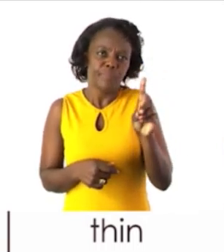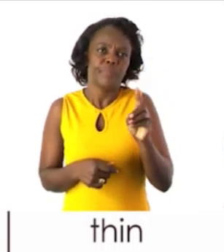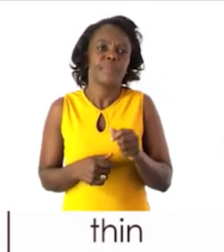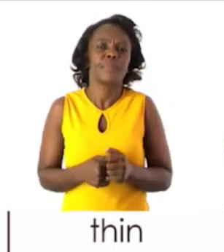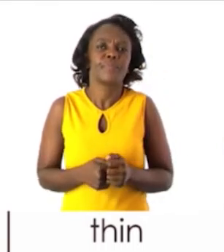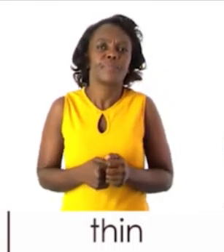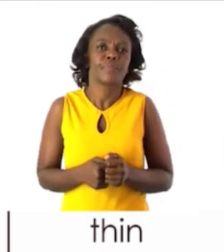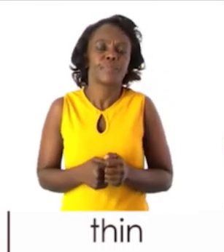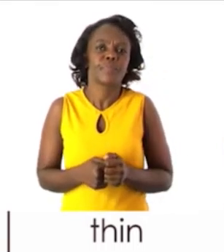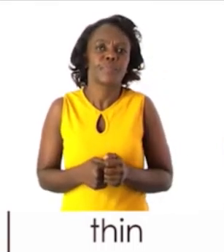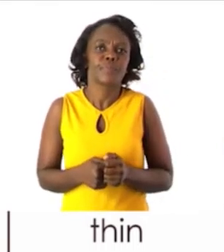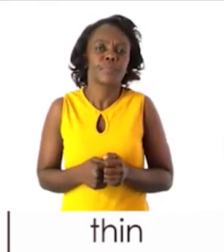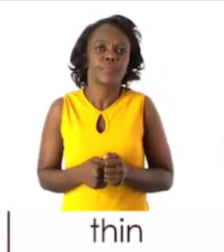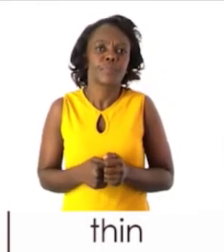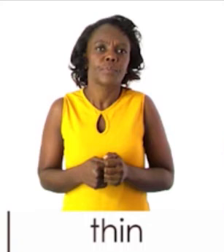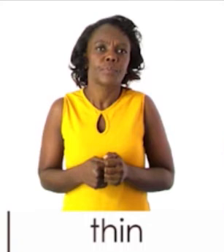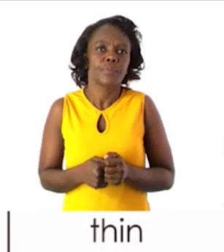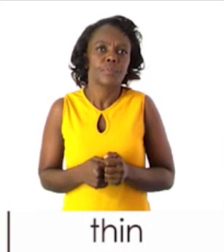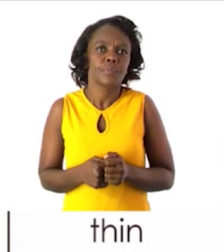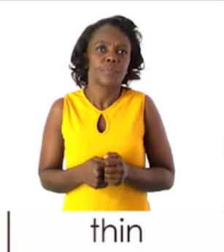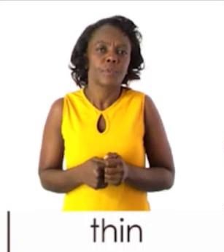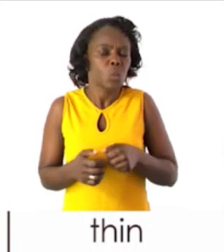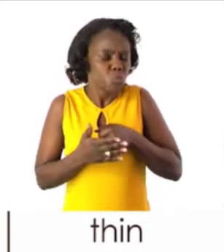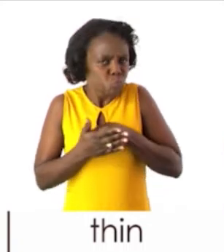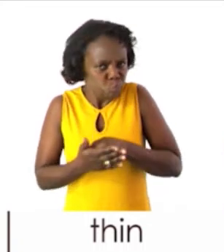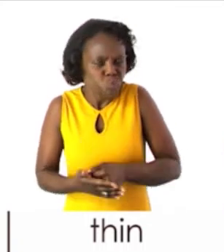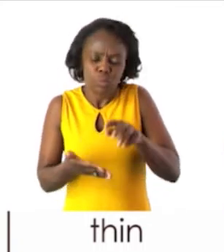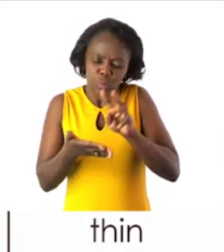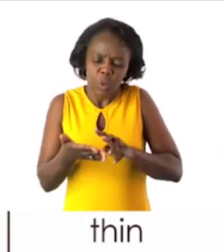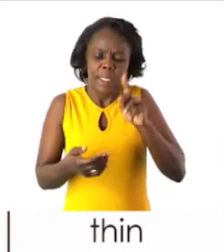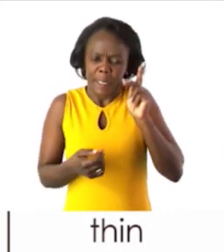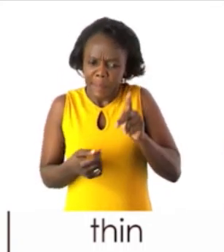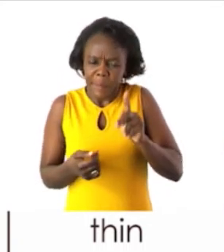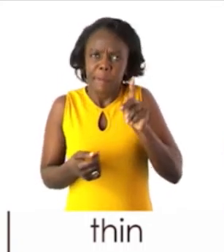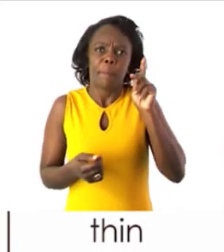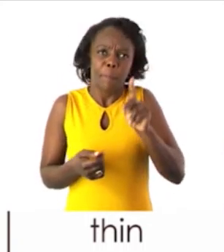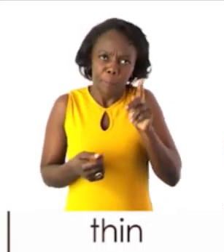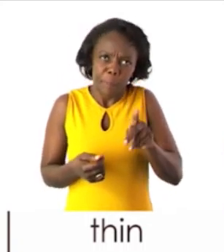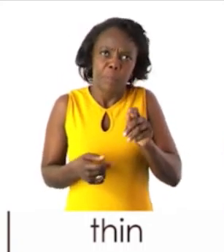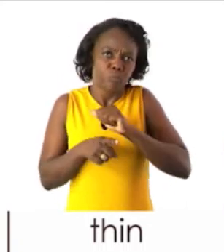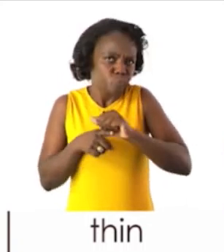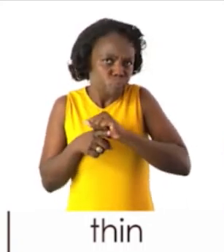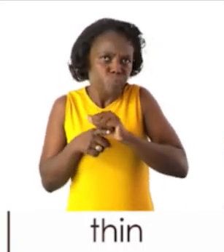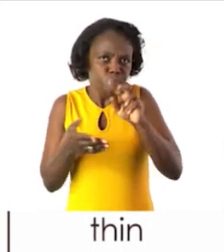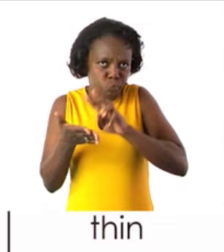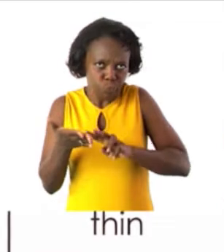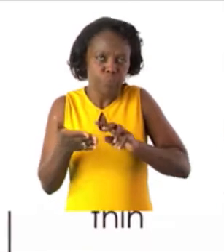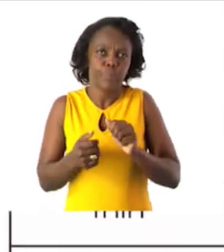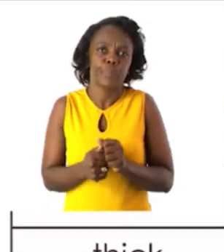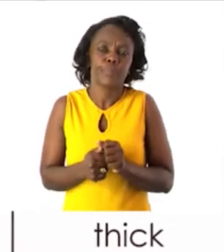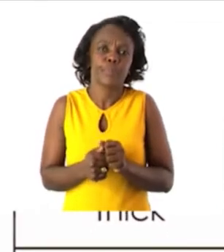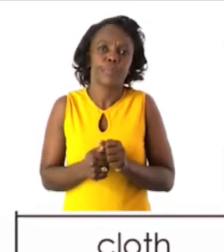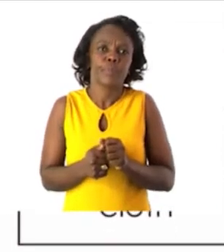third. All right, you can try it over and over and over for you to practice. Now let's go to